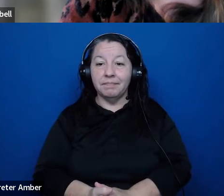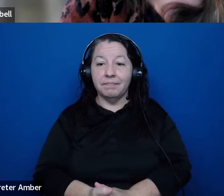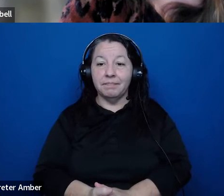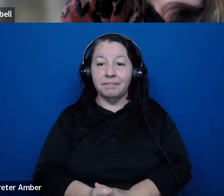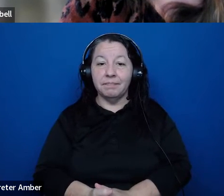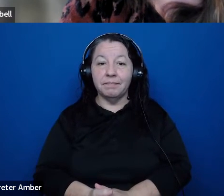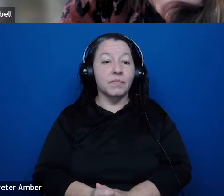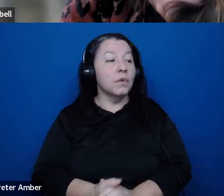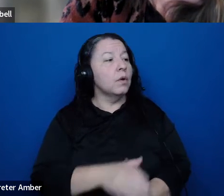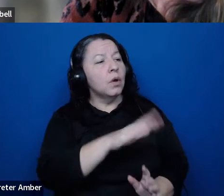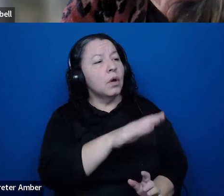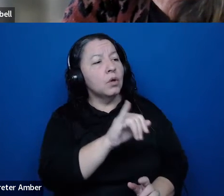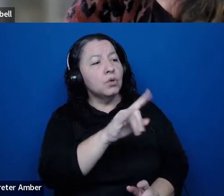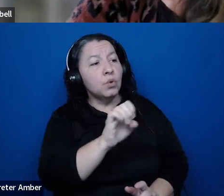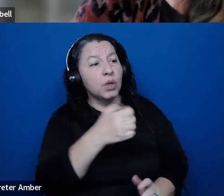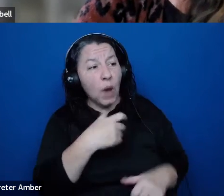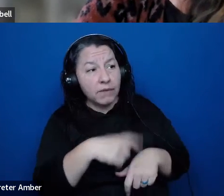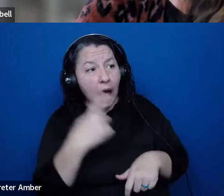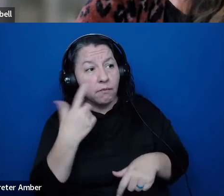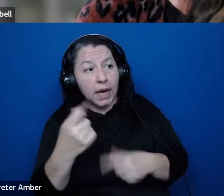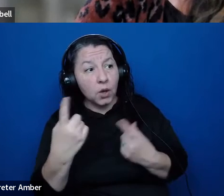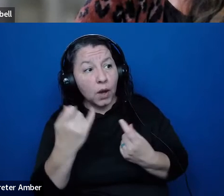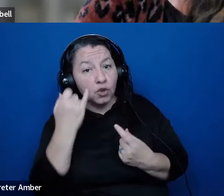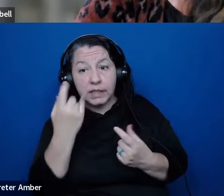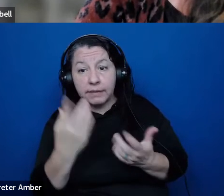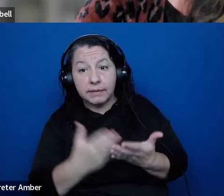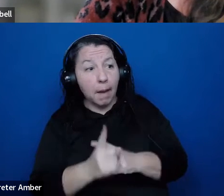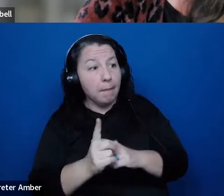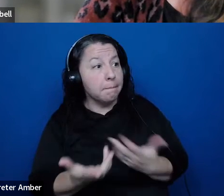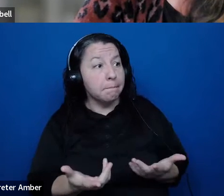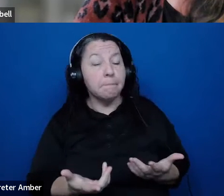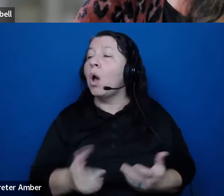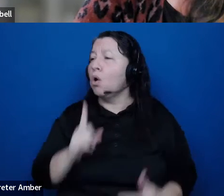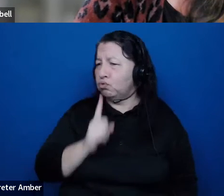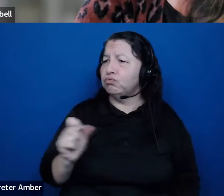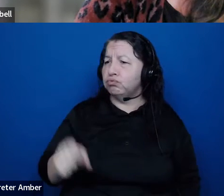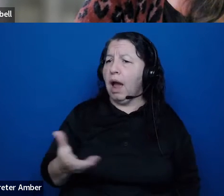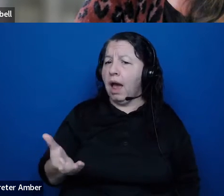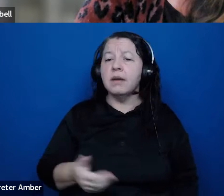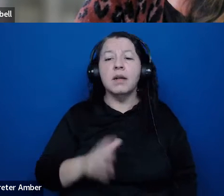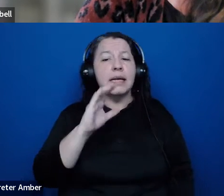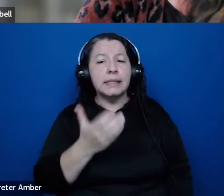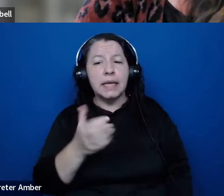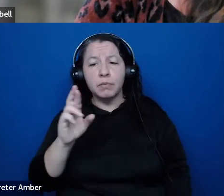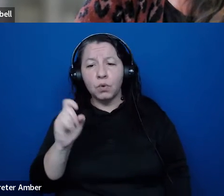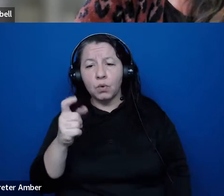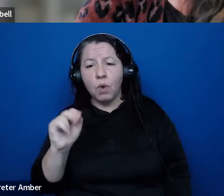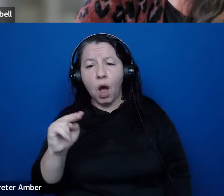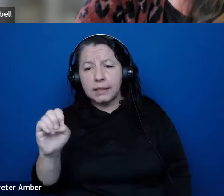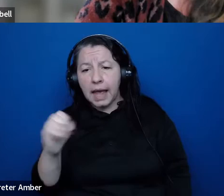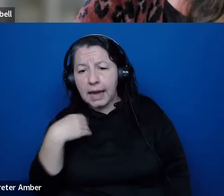Julie, do you have time for some questions if we have some? Sure. Looks like Roxanne had a question. Are